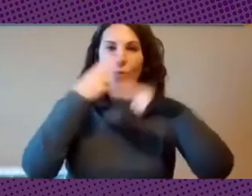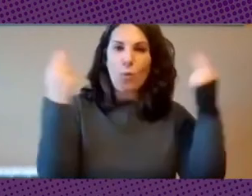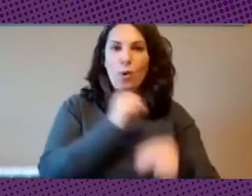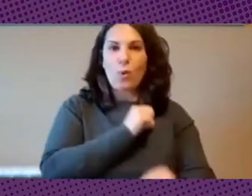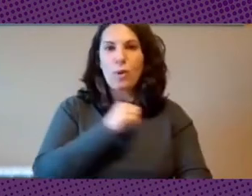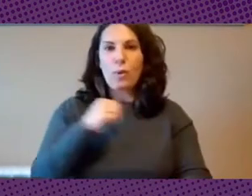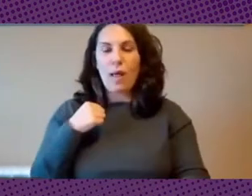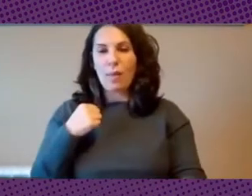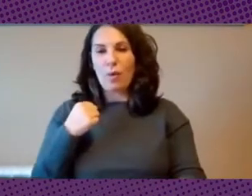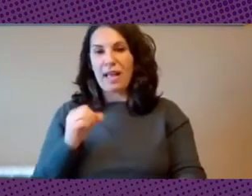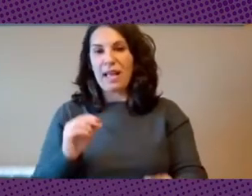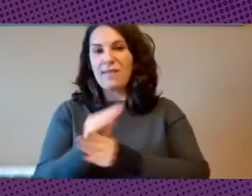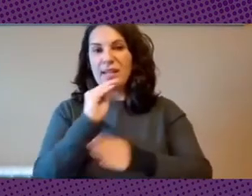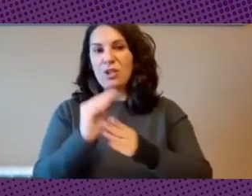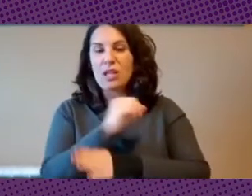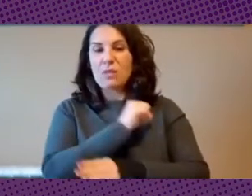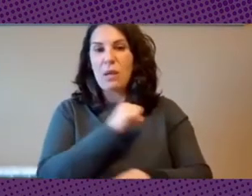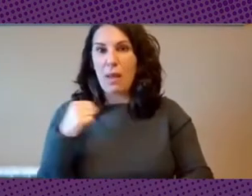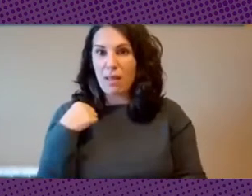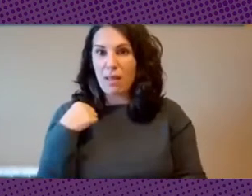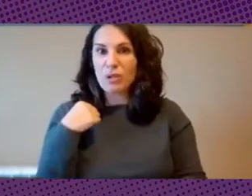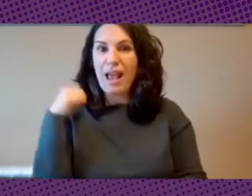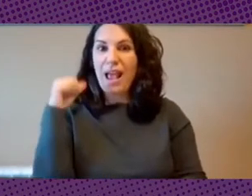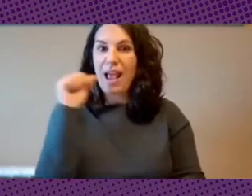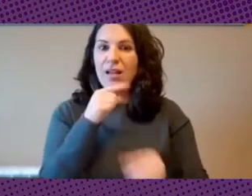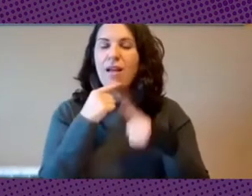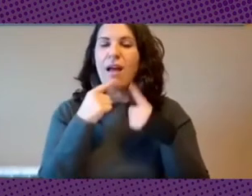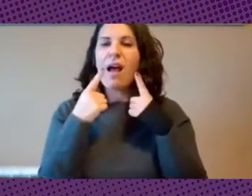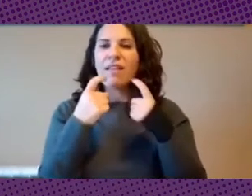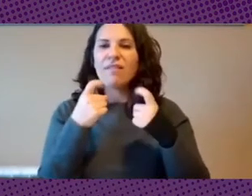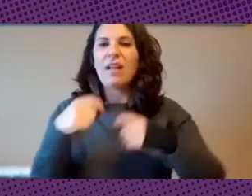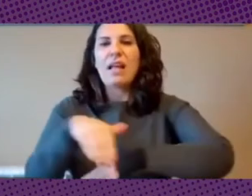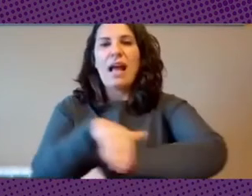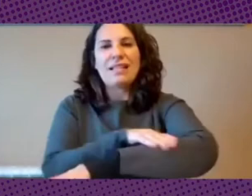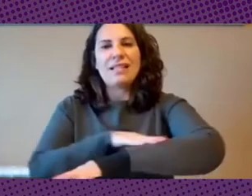compensate these investors for having to pay higher minimum wages.